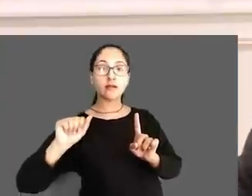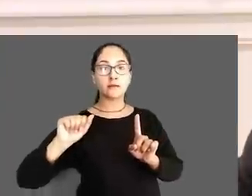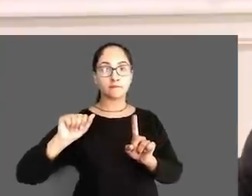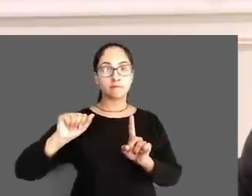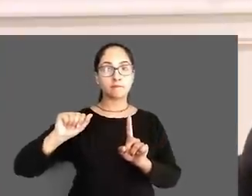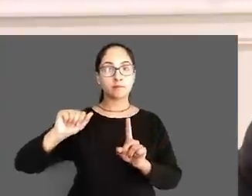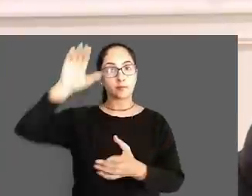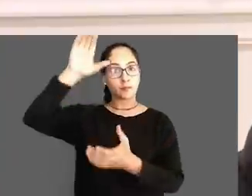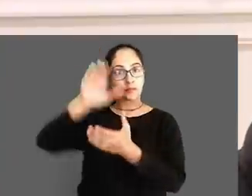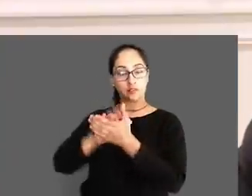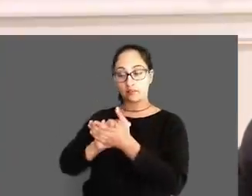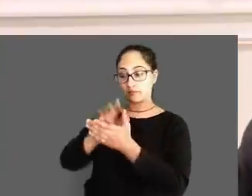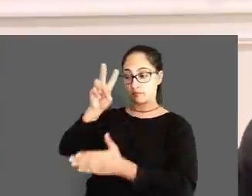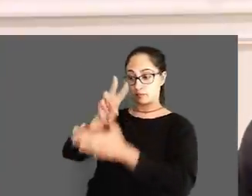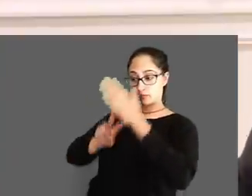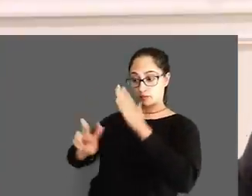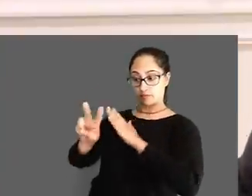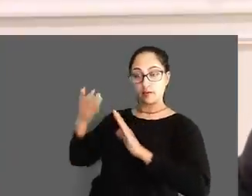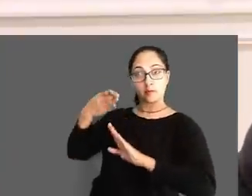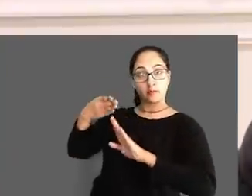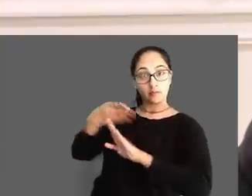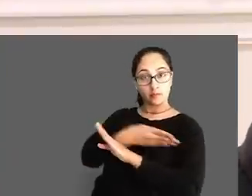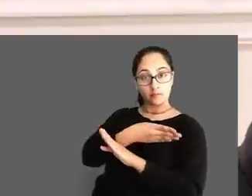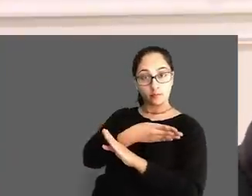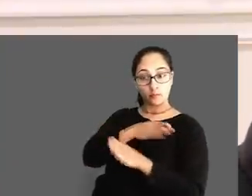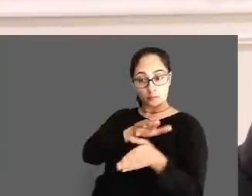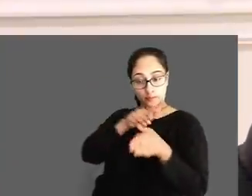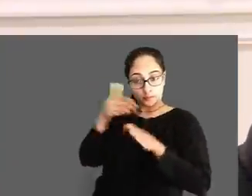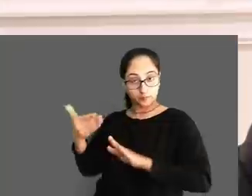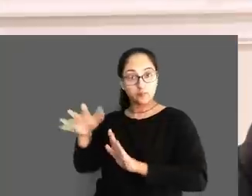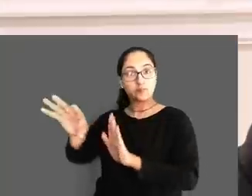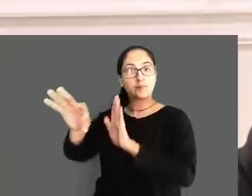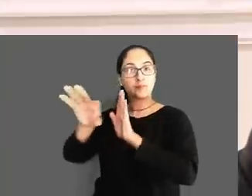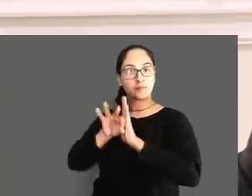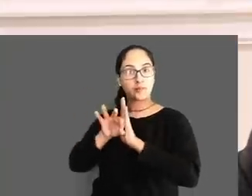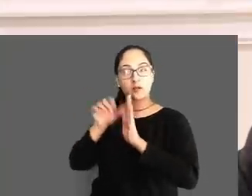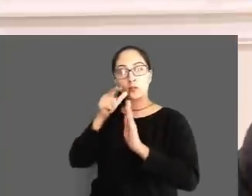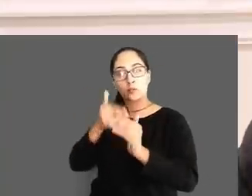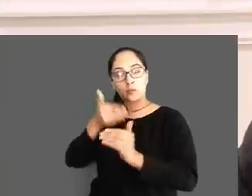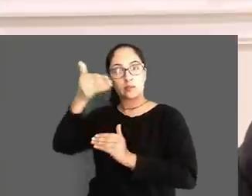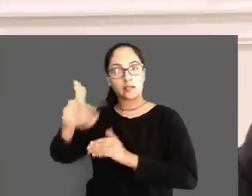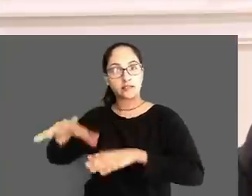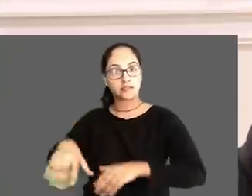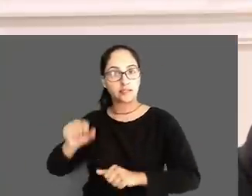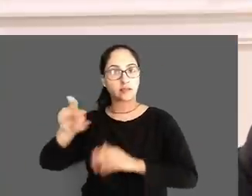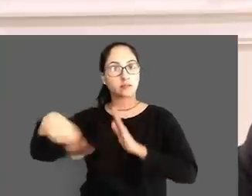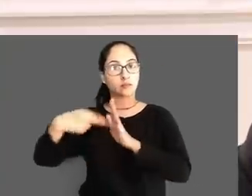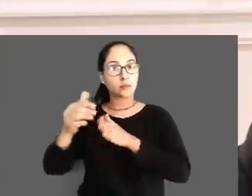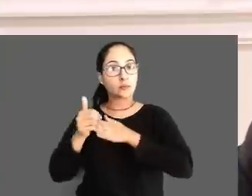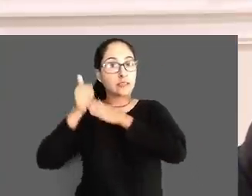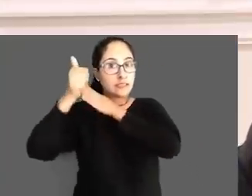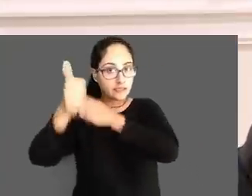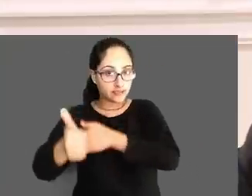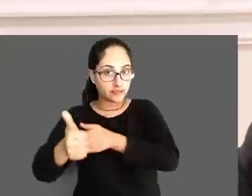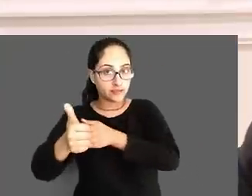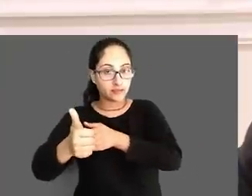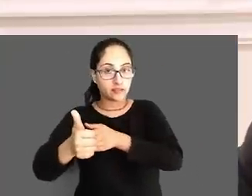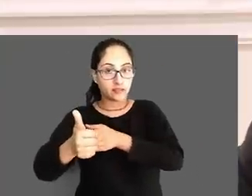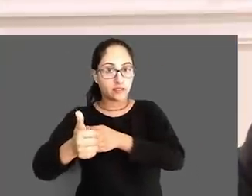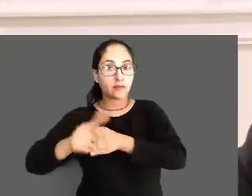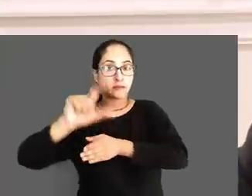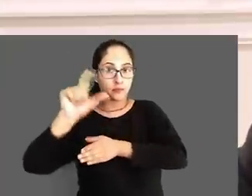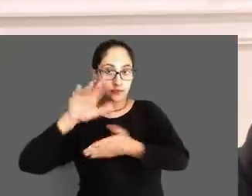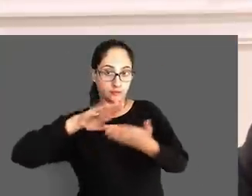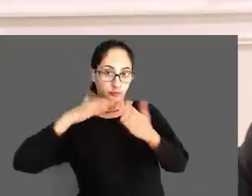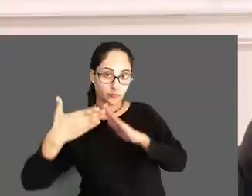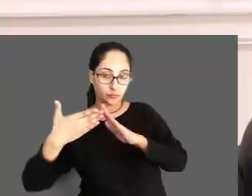designated a successor to lead the Ummah after him, and that that successor was Hazrat Ali, may peace be upon